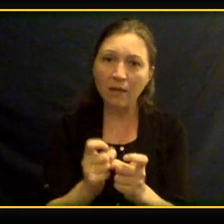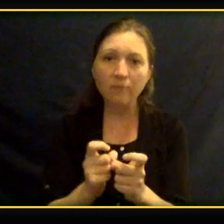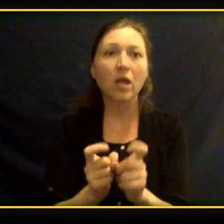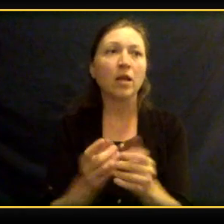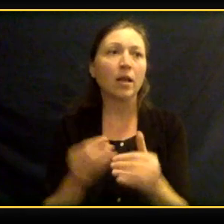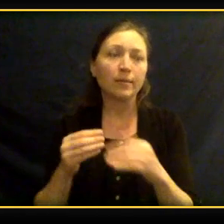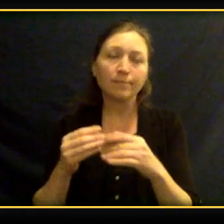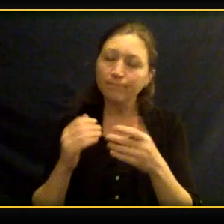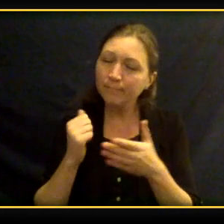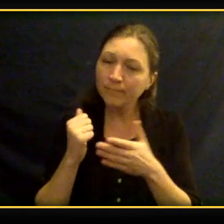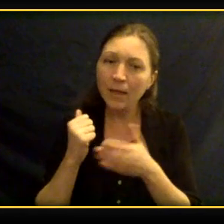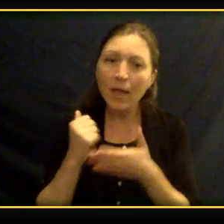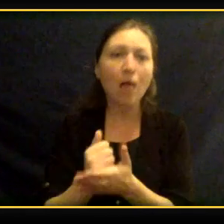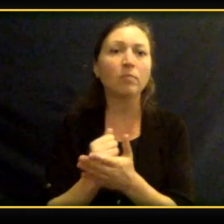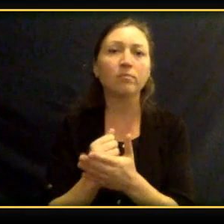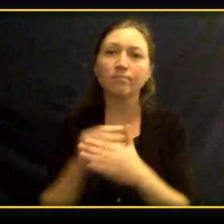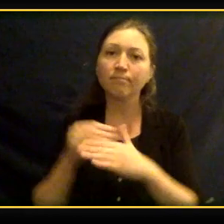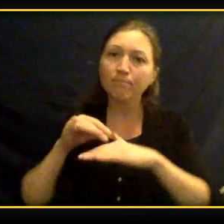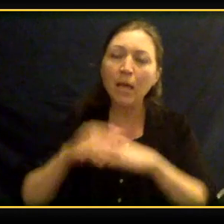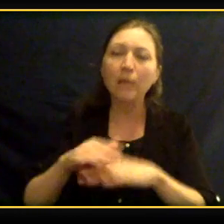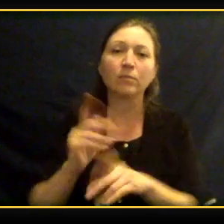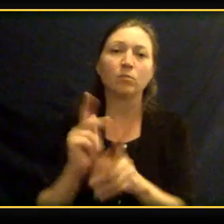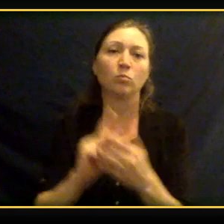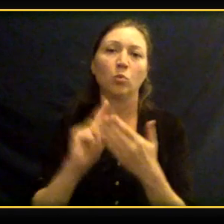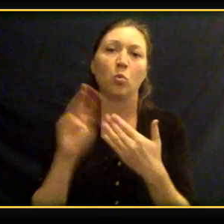of our founder, Max Starkloff.